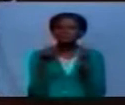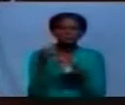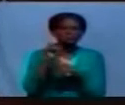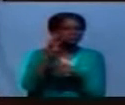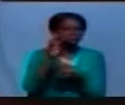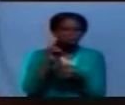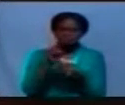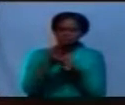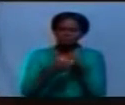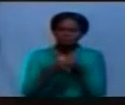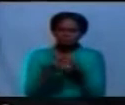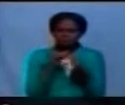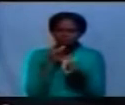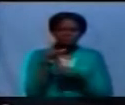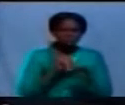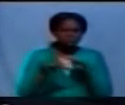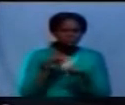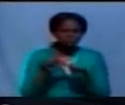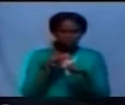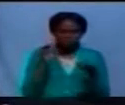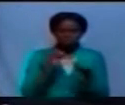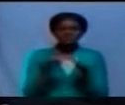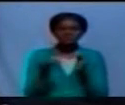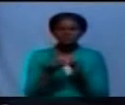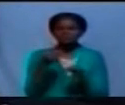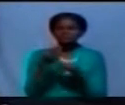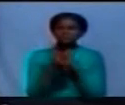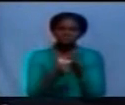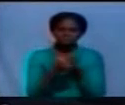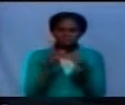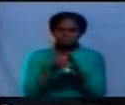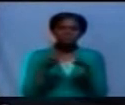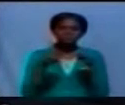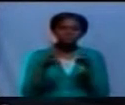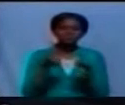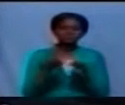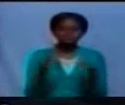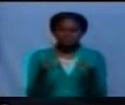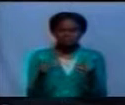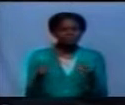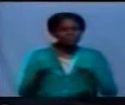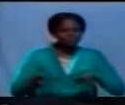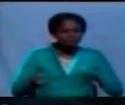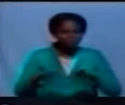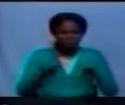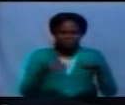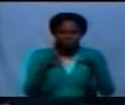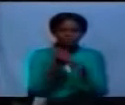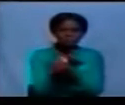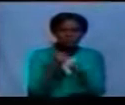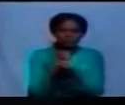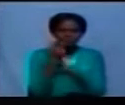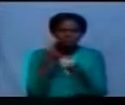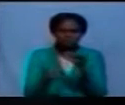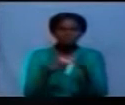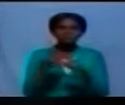40. Look, it's not about the number of banks in the market. It's about are the existing banks offering solutions that are going